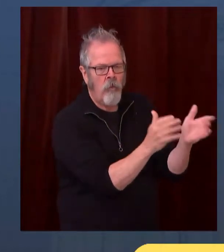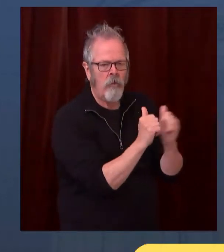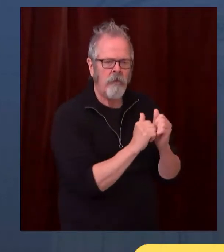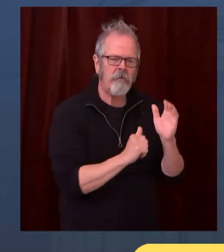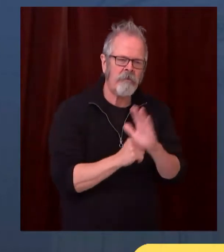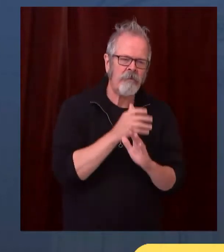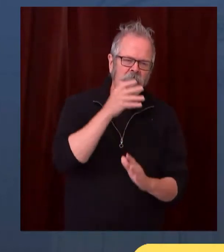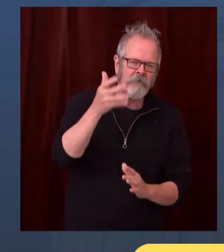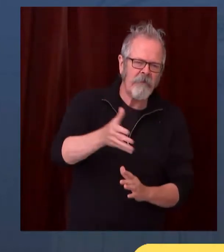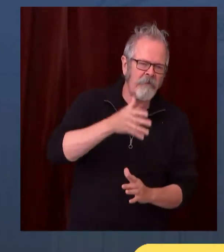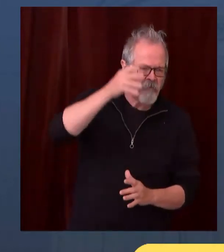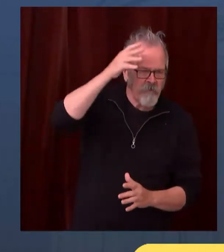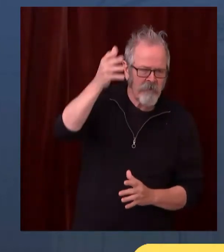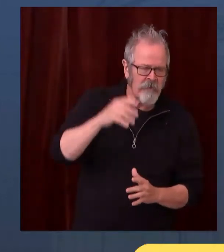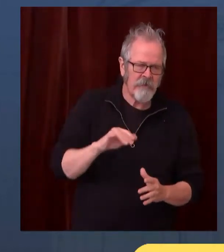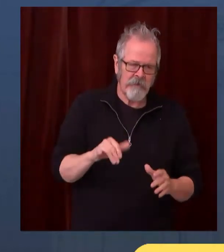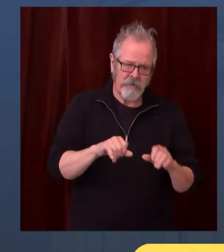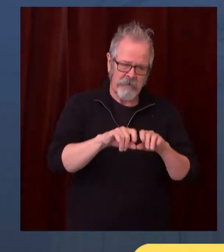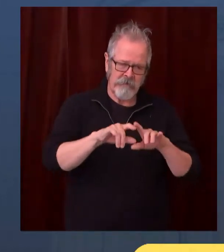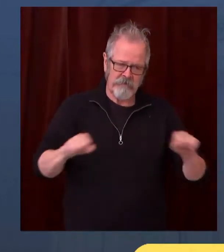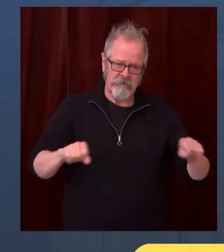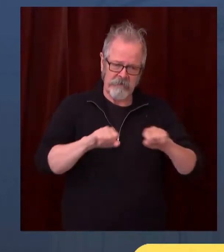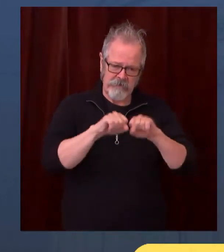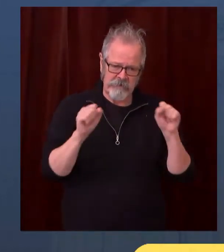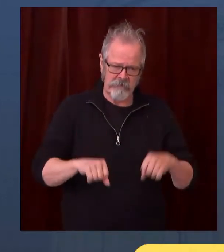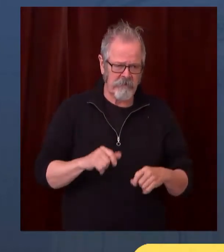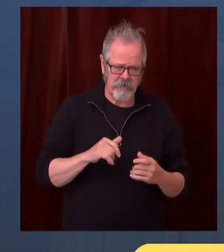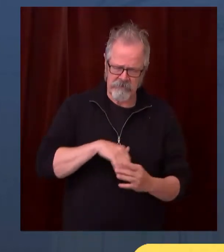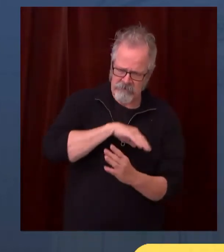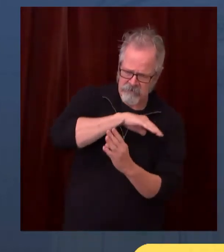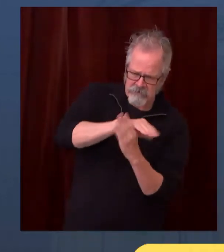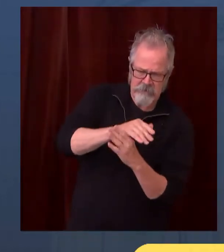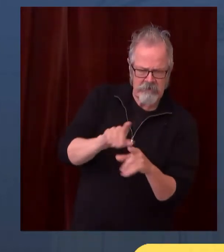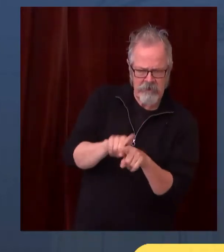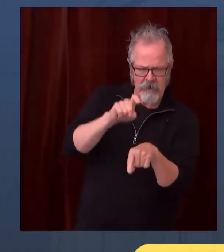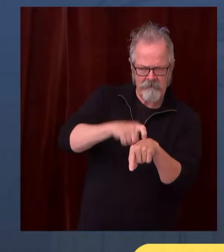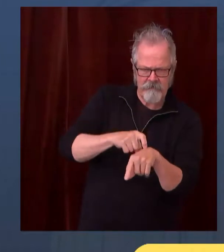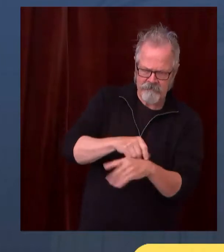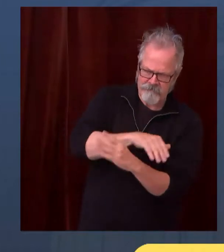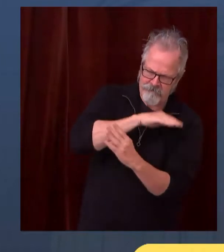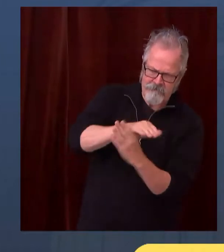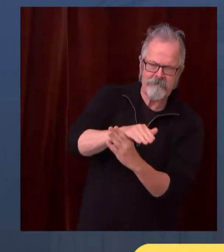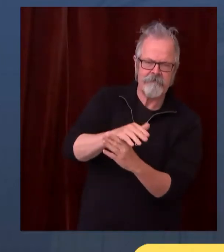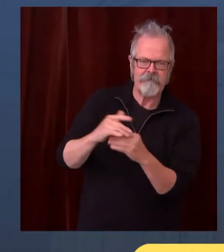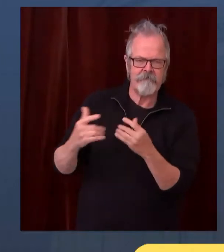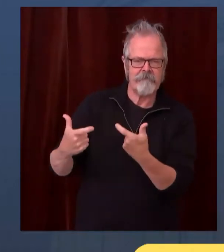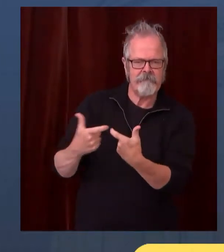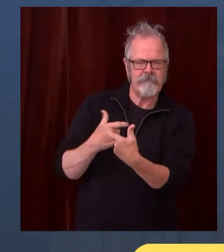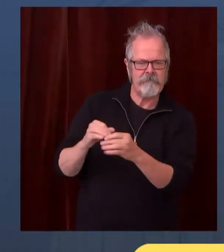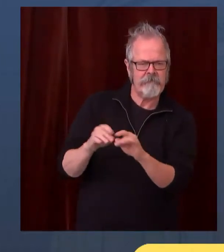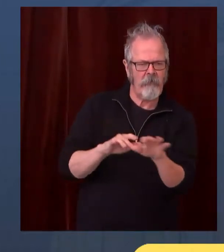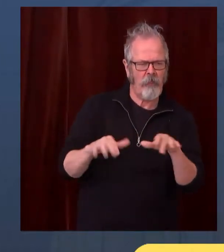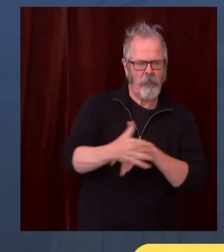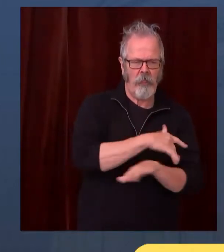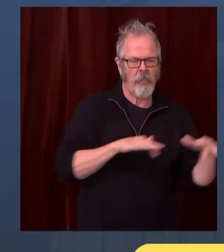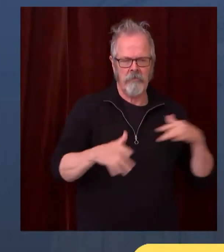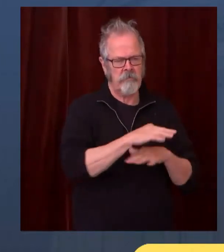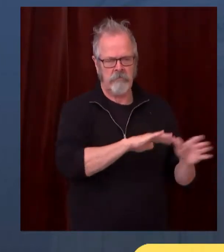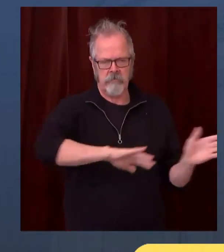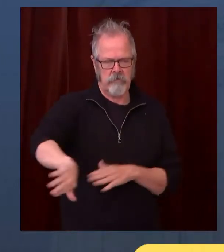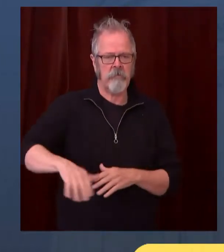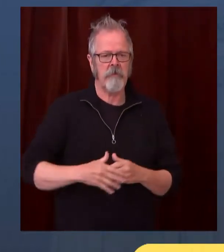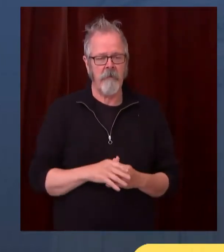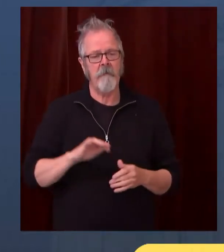follow-up? Yeah, Governor, can you talk about, what we learned from Kirkland that is being applied here? How do we avoid another kind of